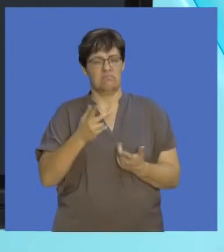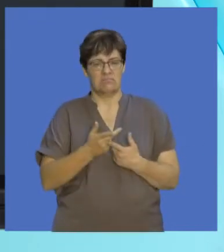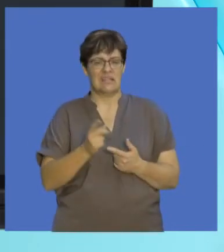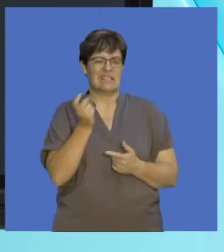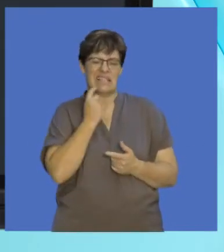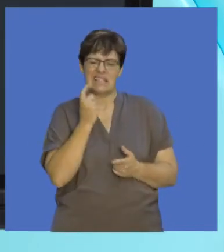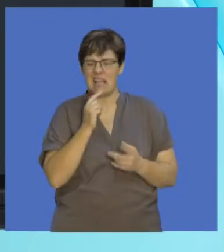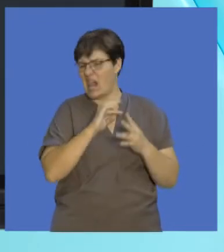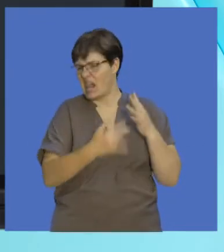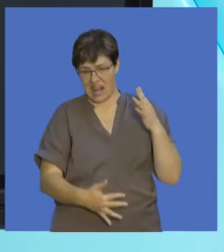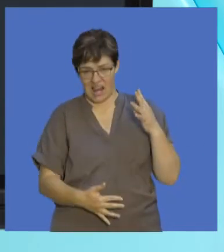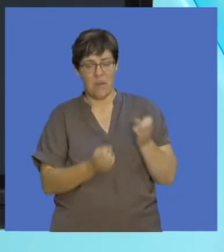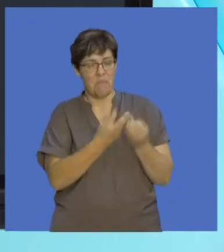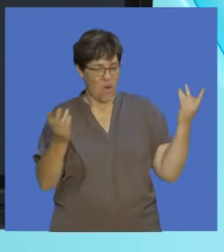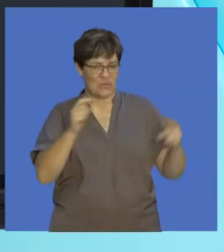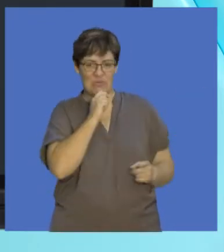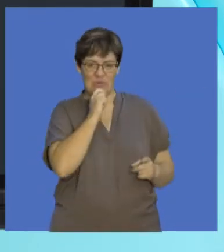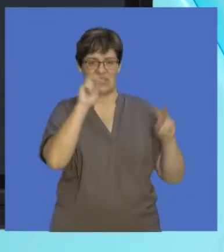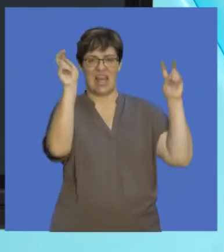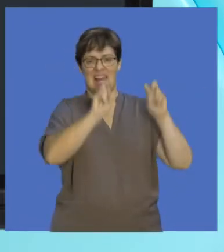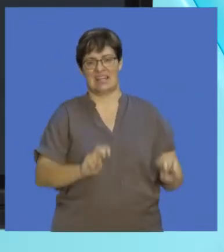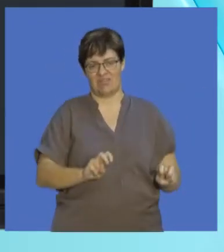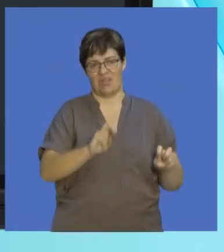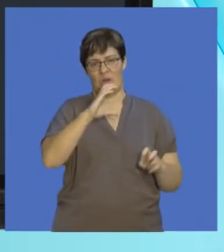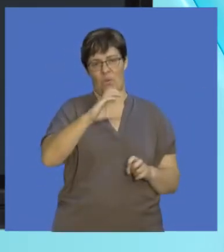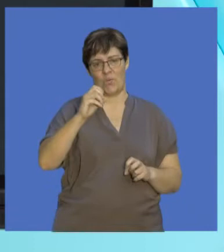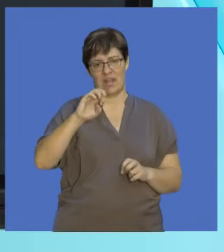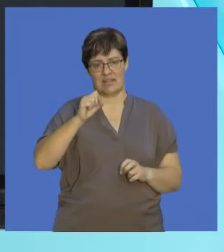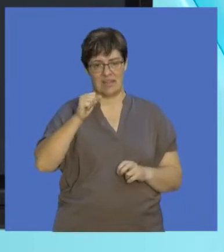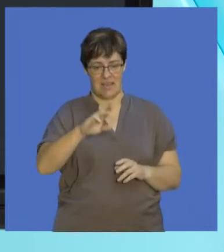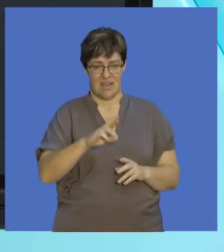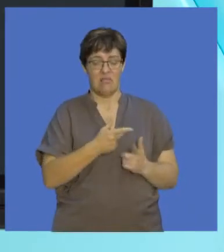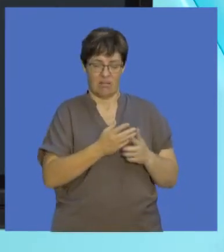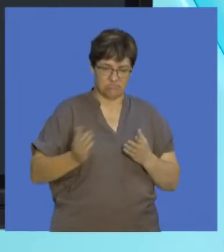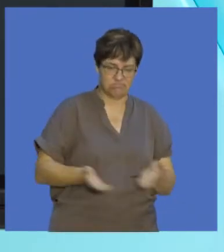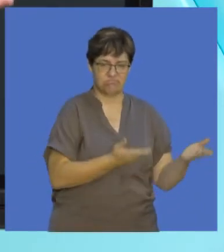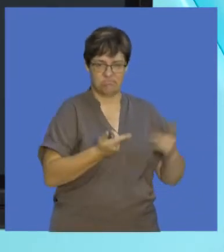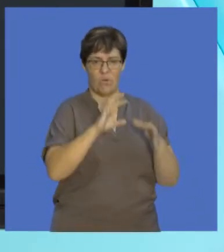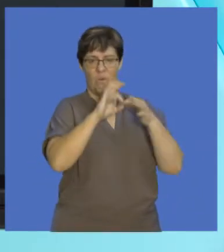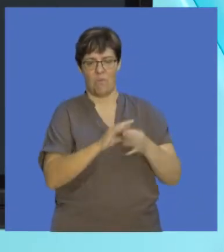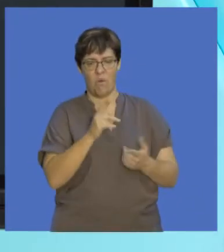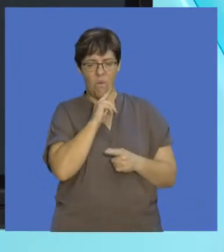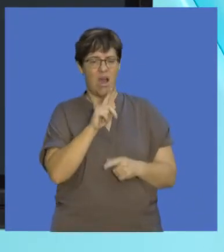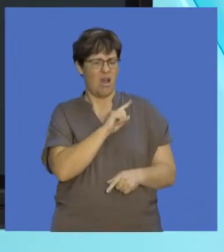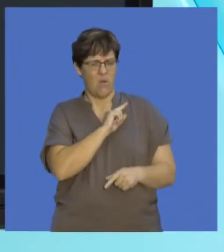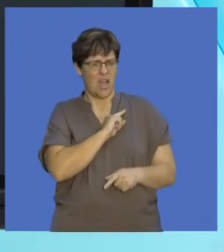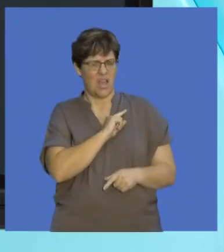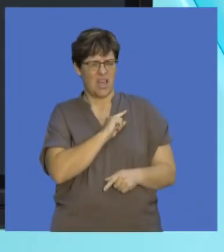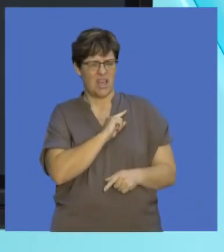wire, stainless steel. Most of them are used as electrical conductors in, circuits in our homes, because circuits,